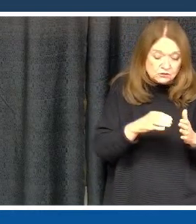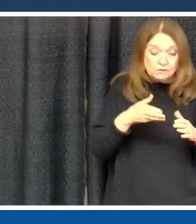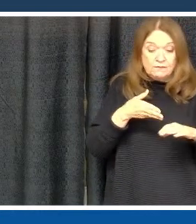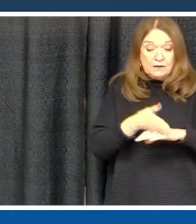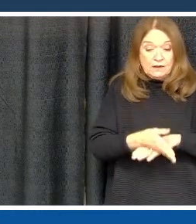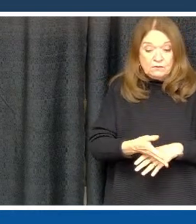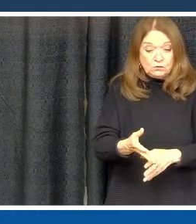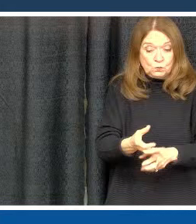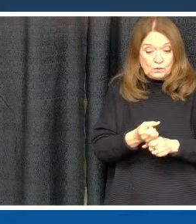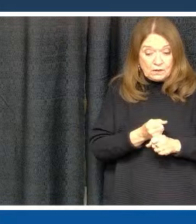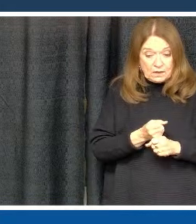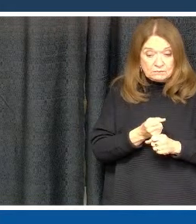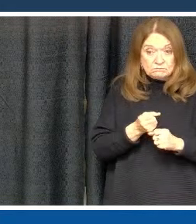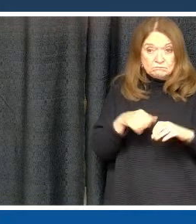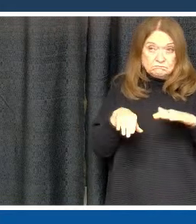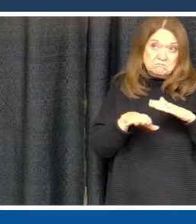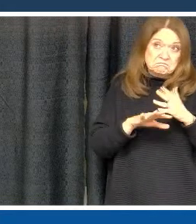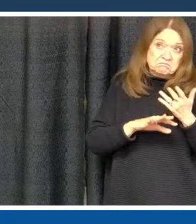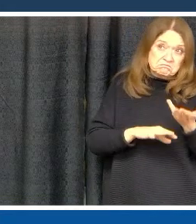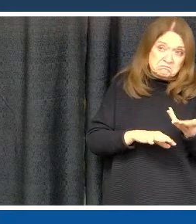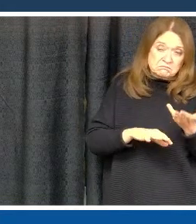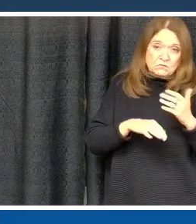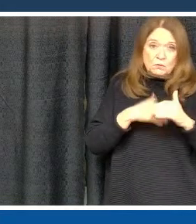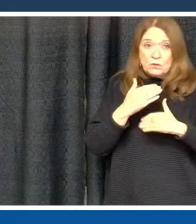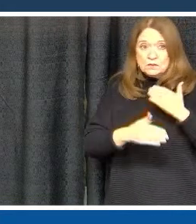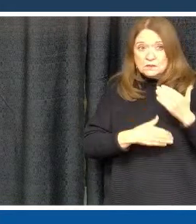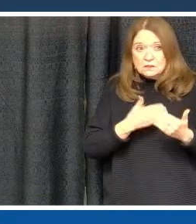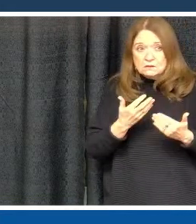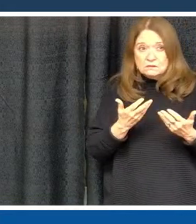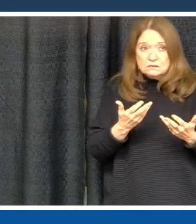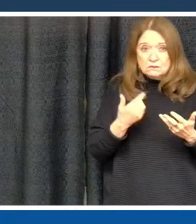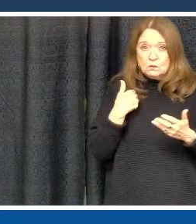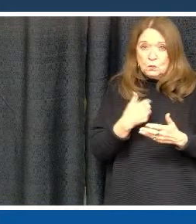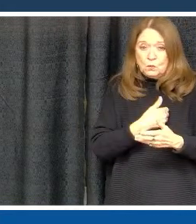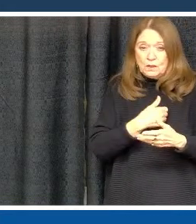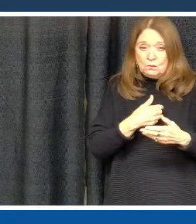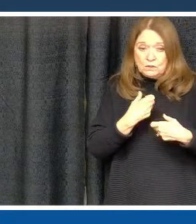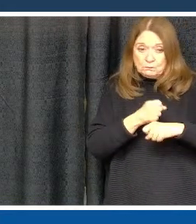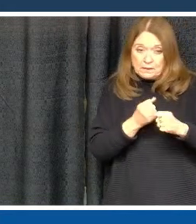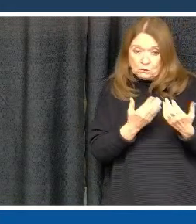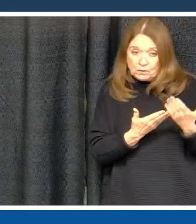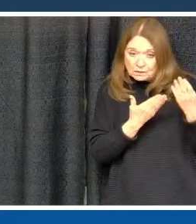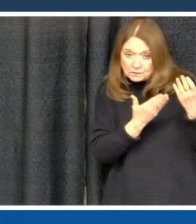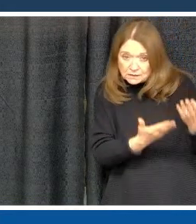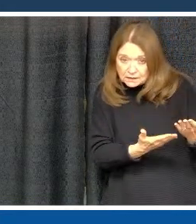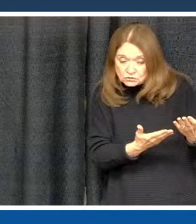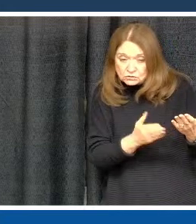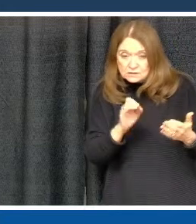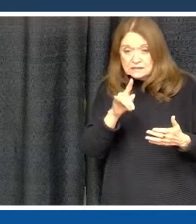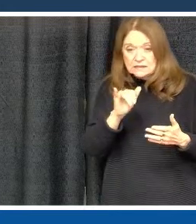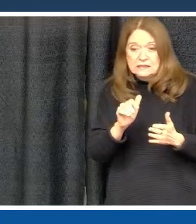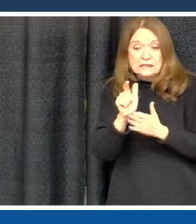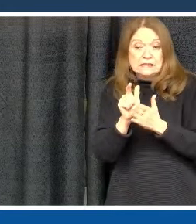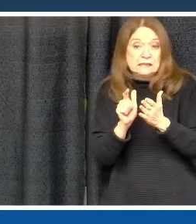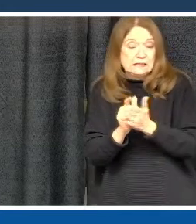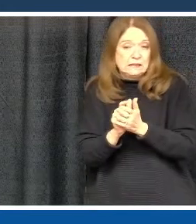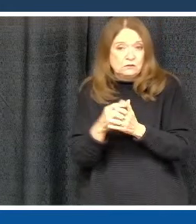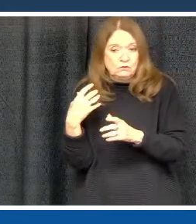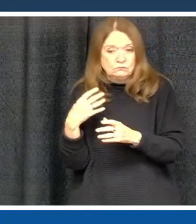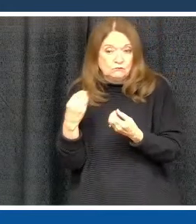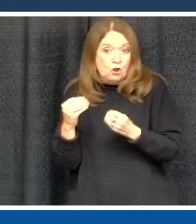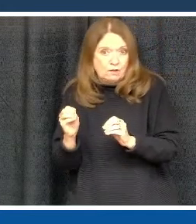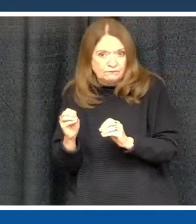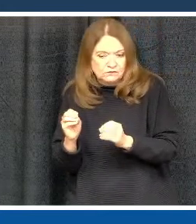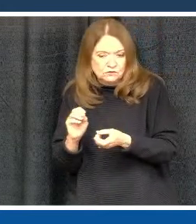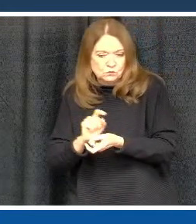receiving, basically, like the process was, we would make our recommendations. The city's legal office would convert